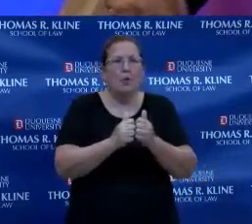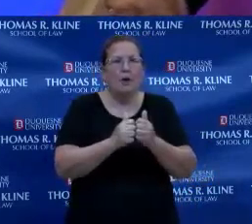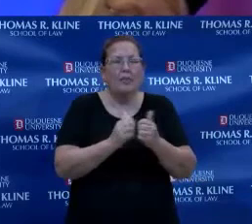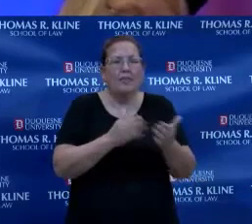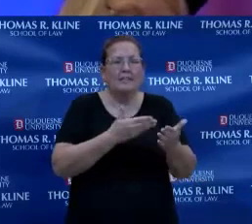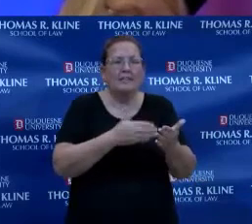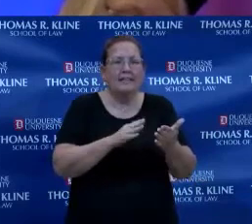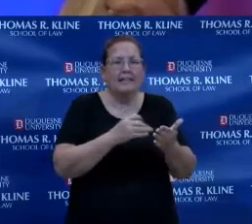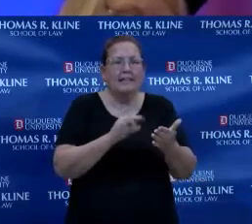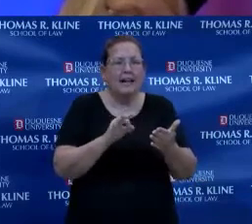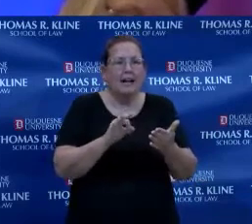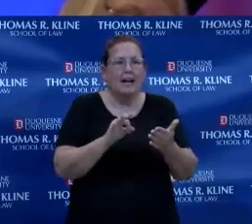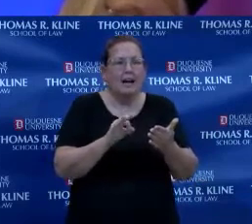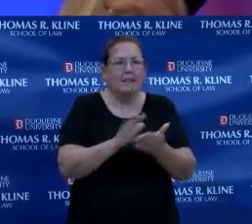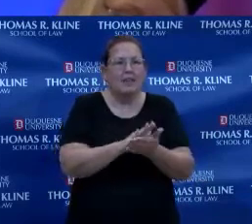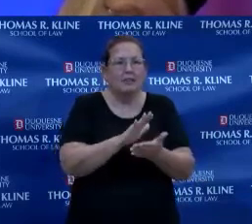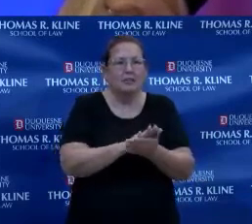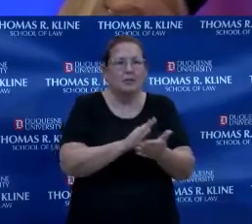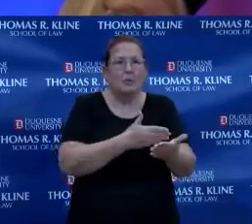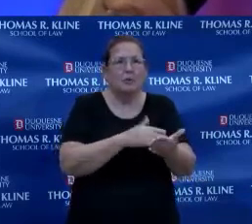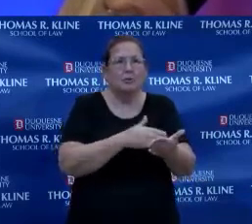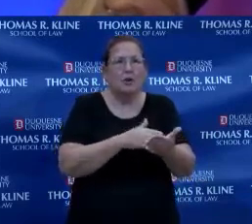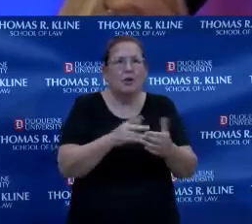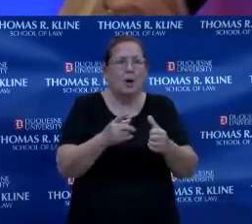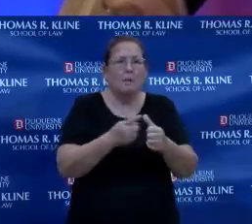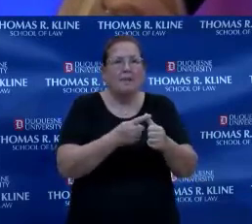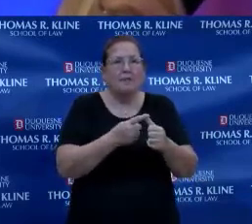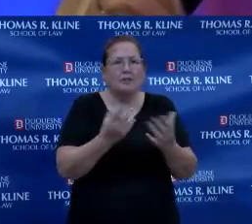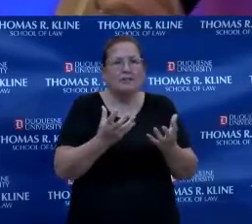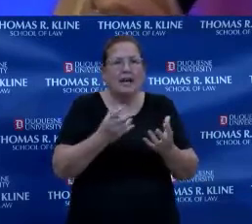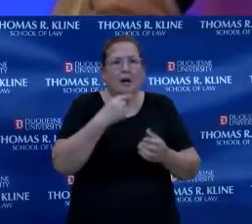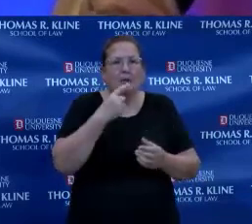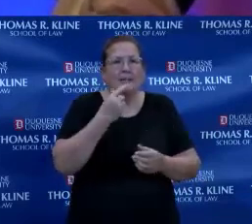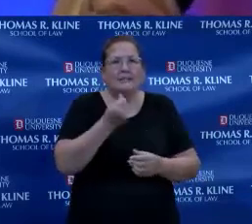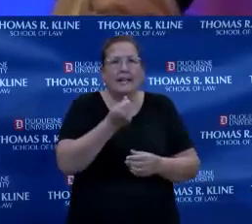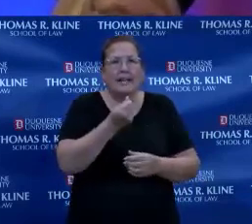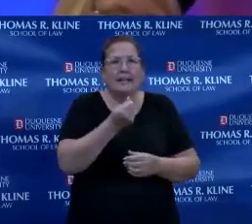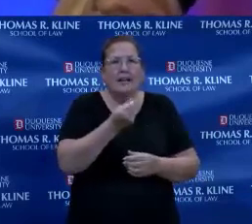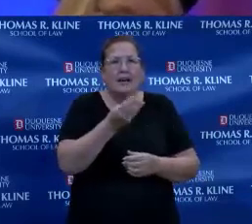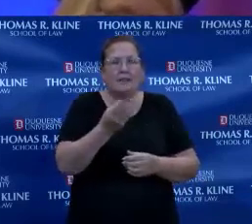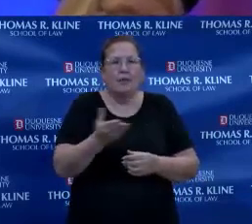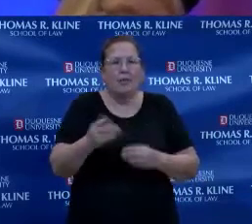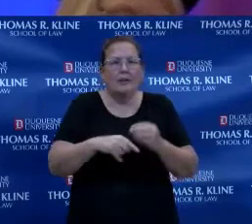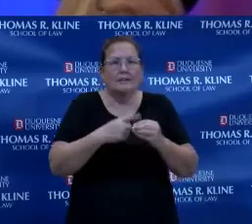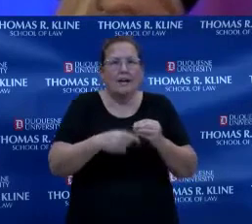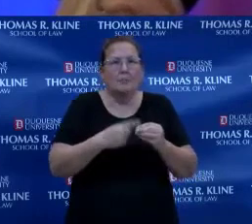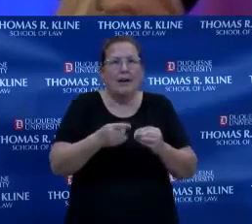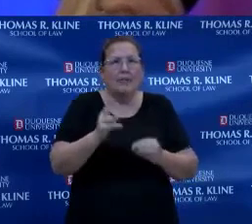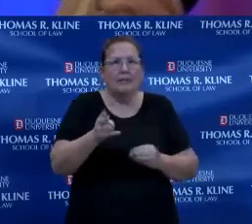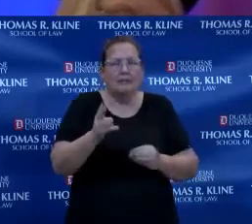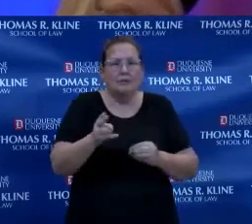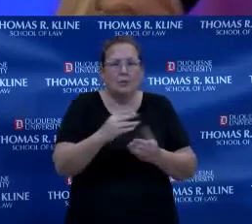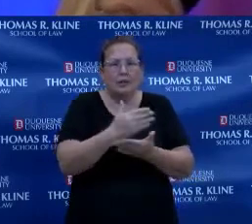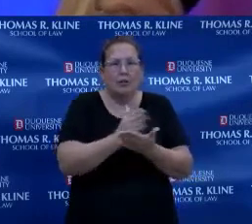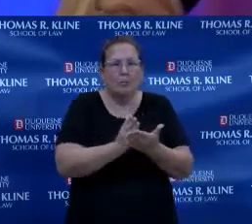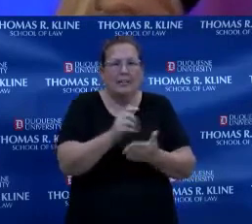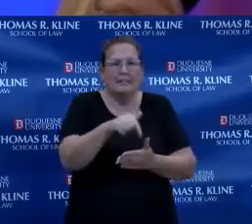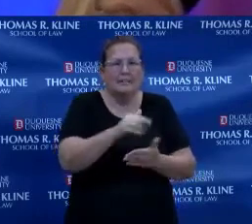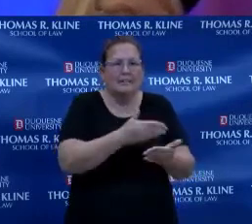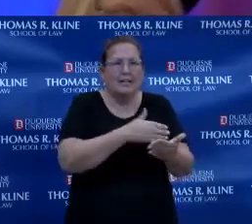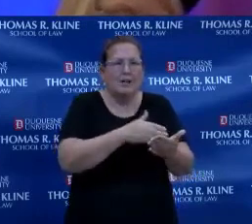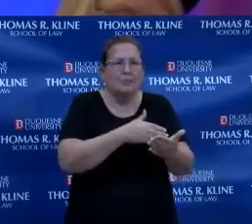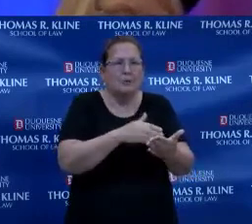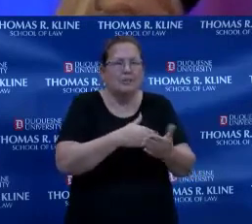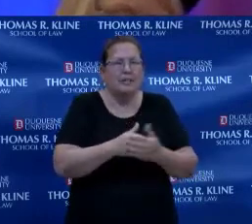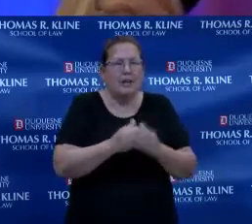like to add a few notes about this university's historical musical piece. A group of Spiritan priests landed